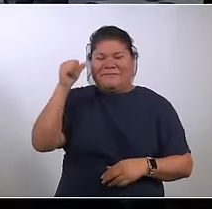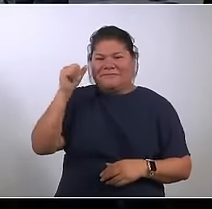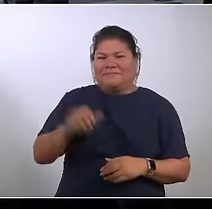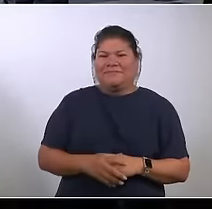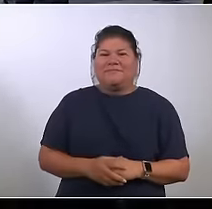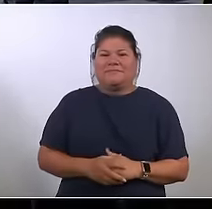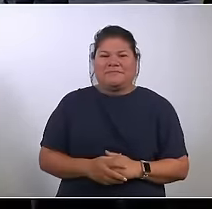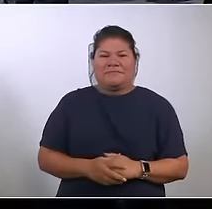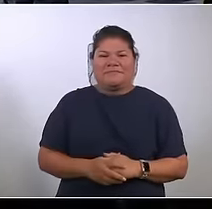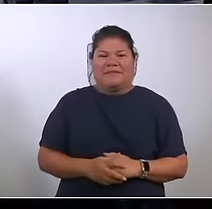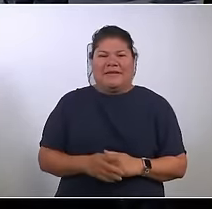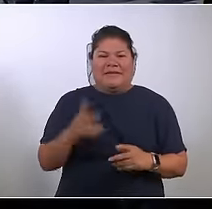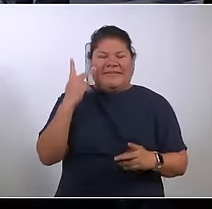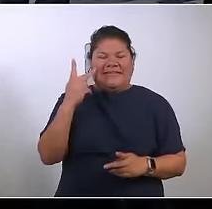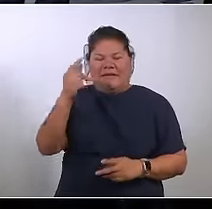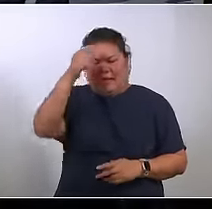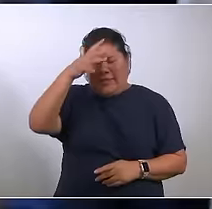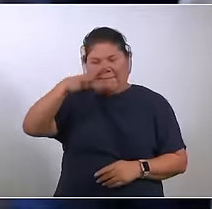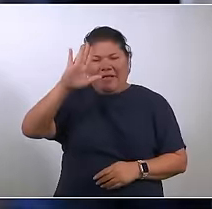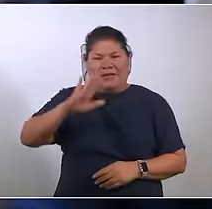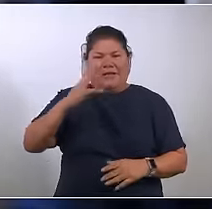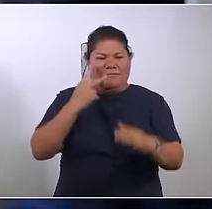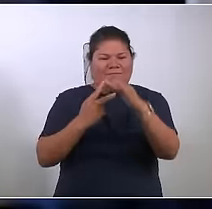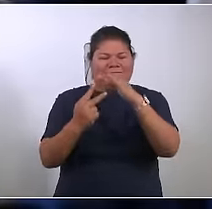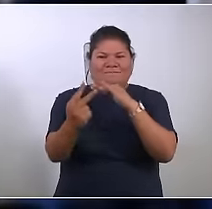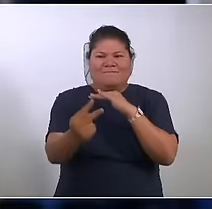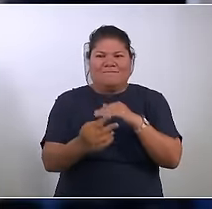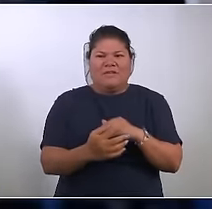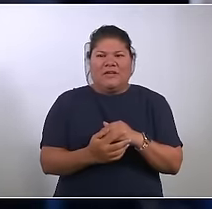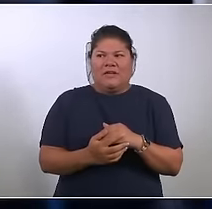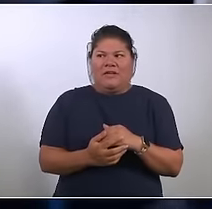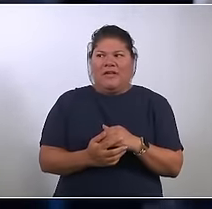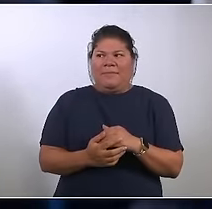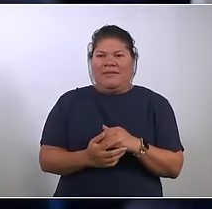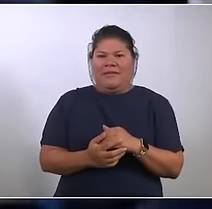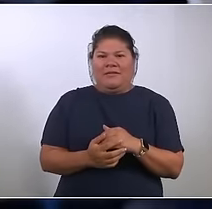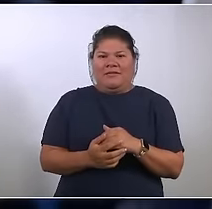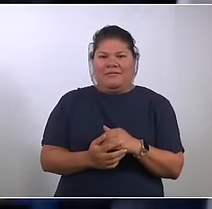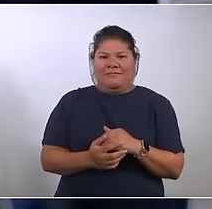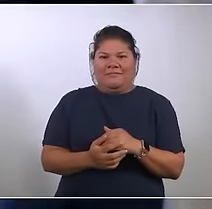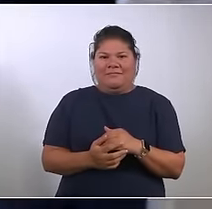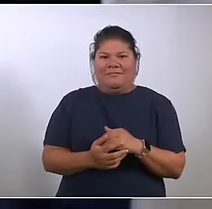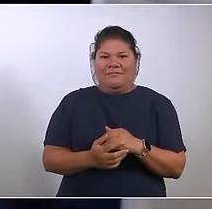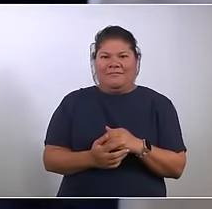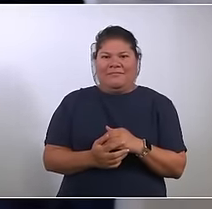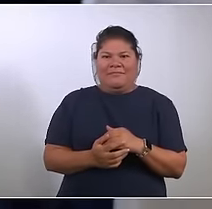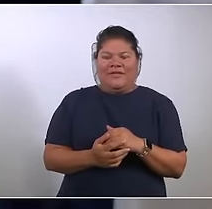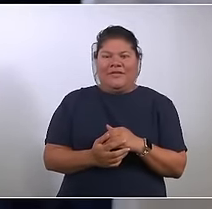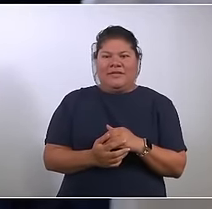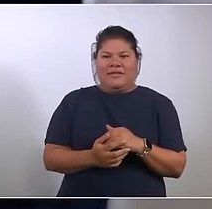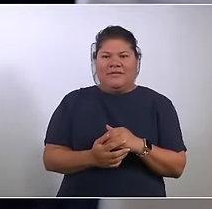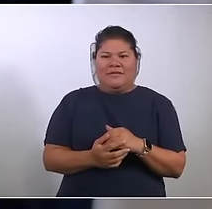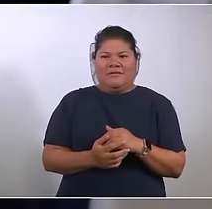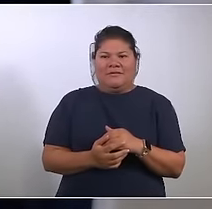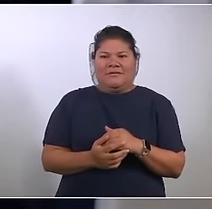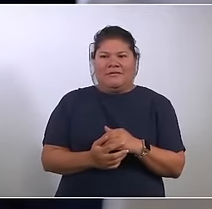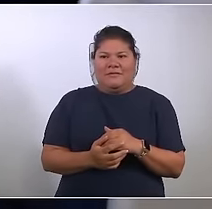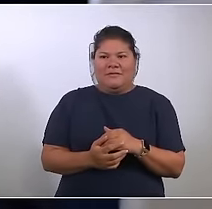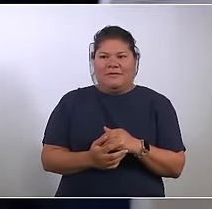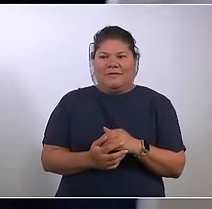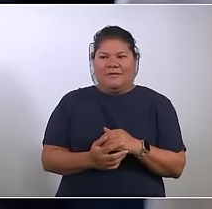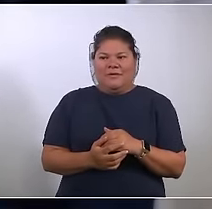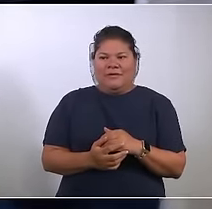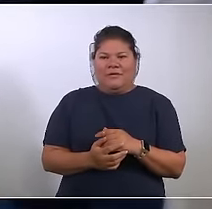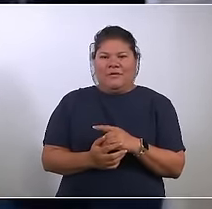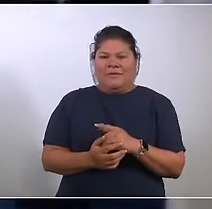Me regocijaba to see all these men of God up here prophesying. Y mirar estos hombres de Dios profetizar. But if we could do this symbolically.